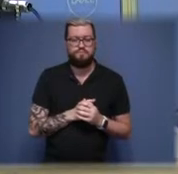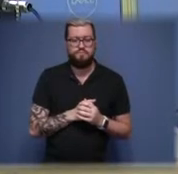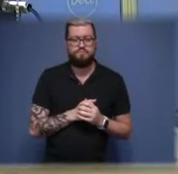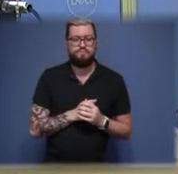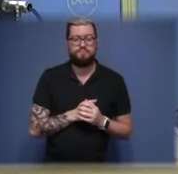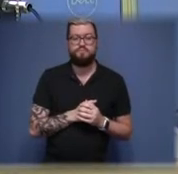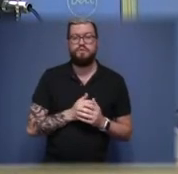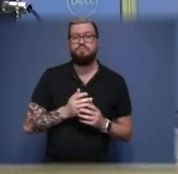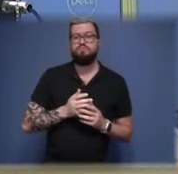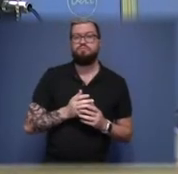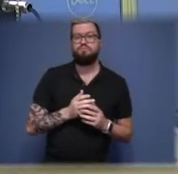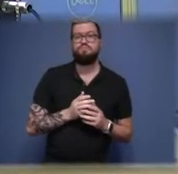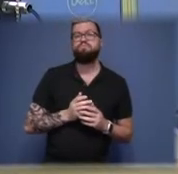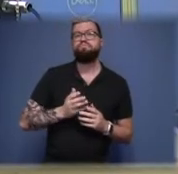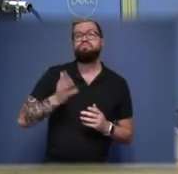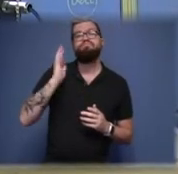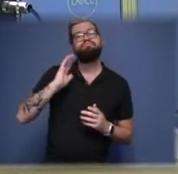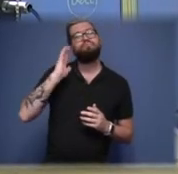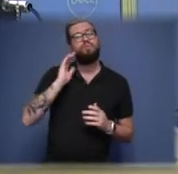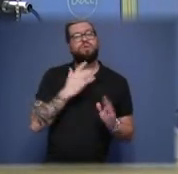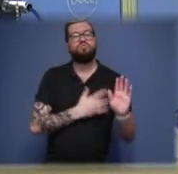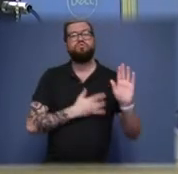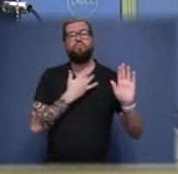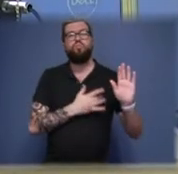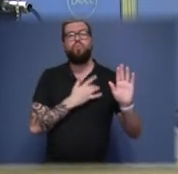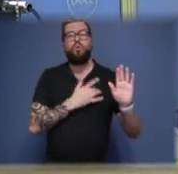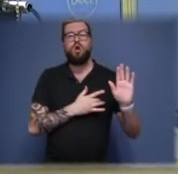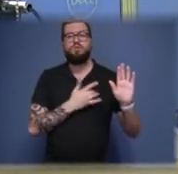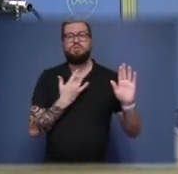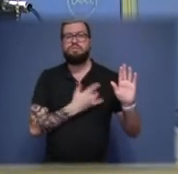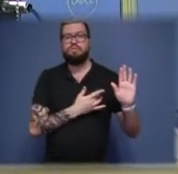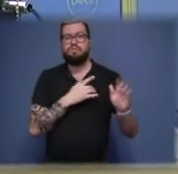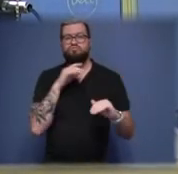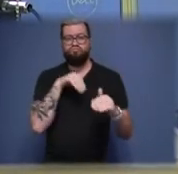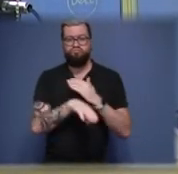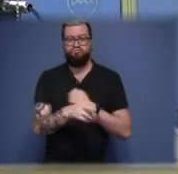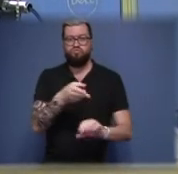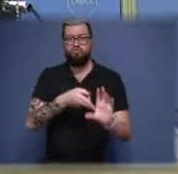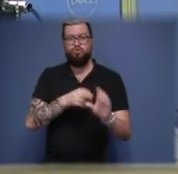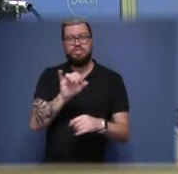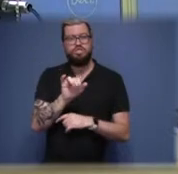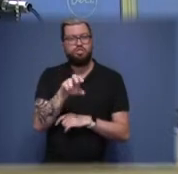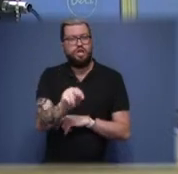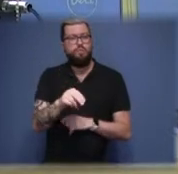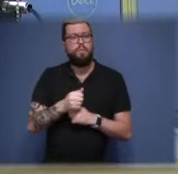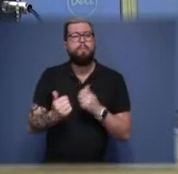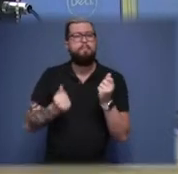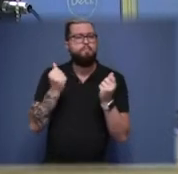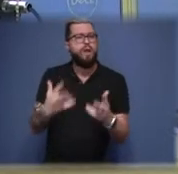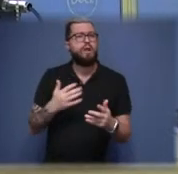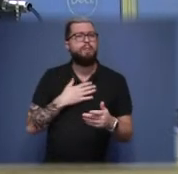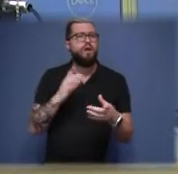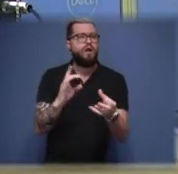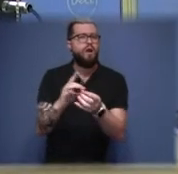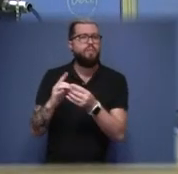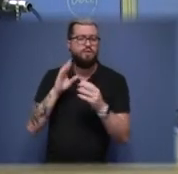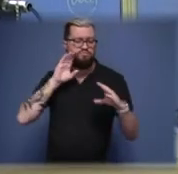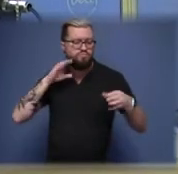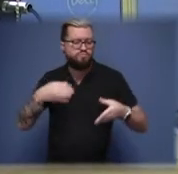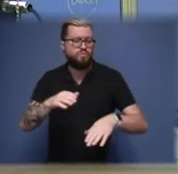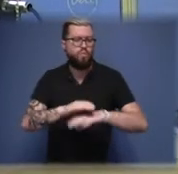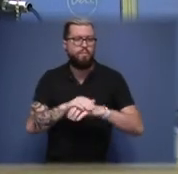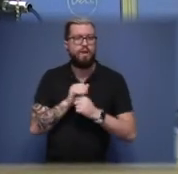When I was sworn in back here at the beginning of January, much of my comments focused on my